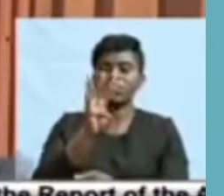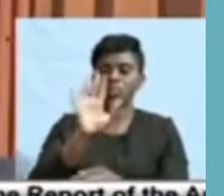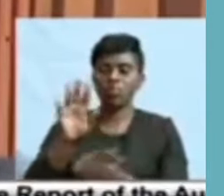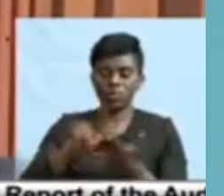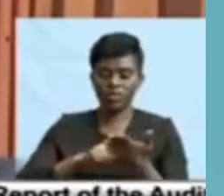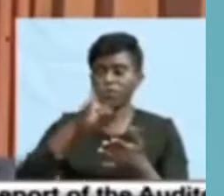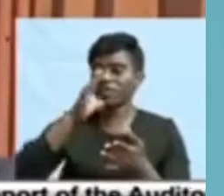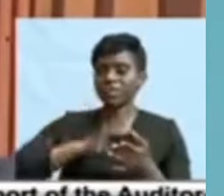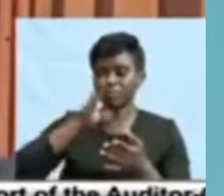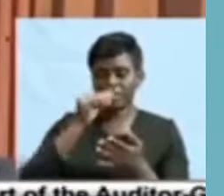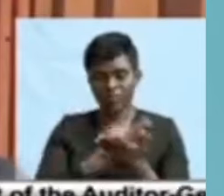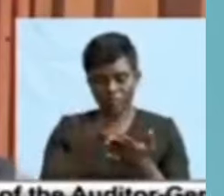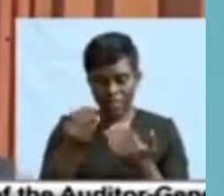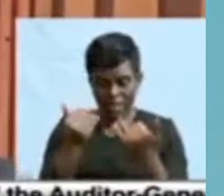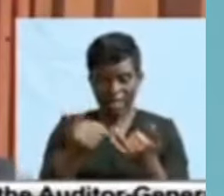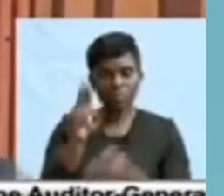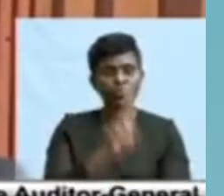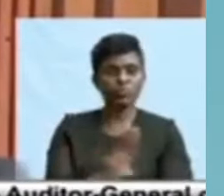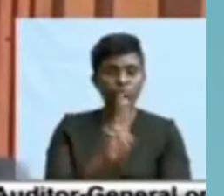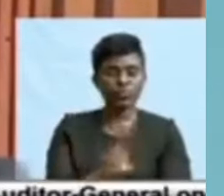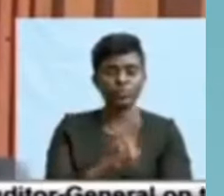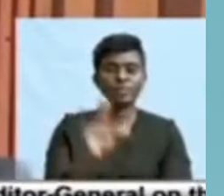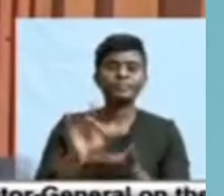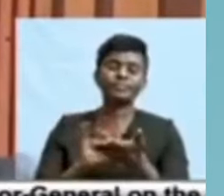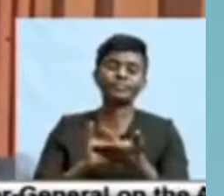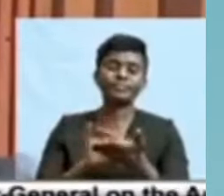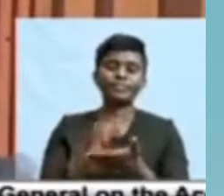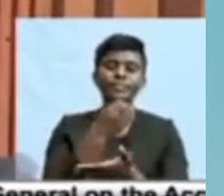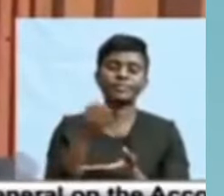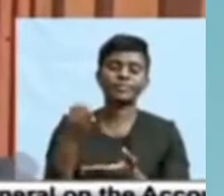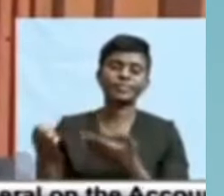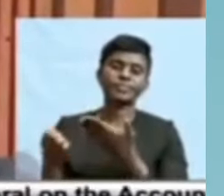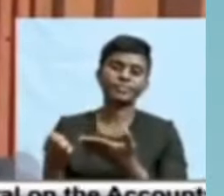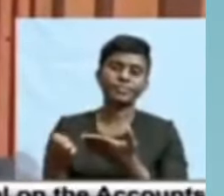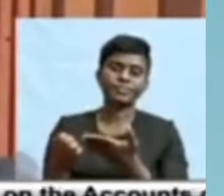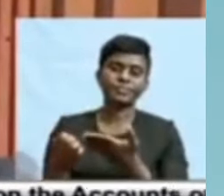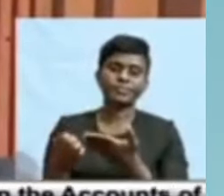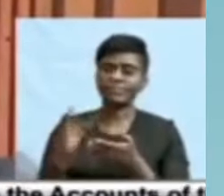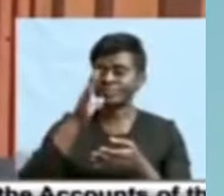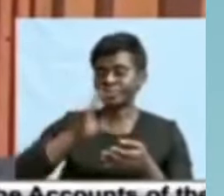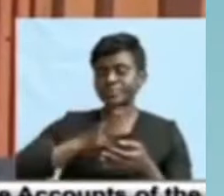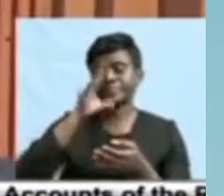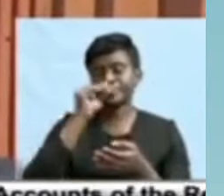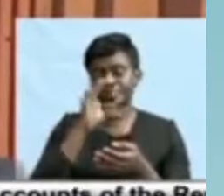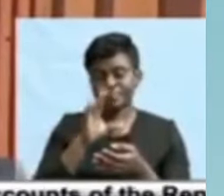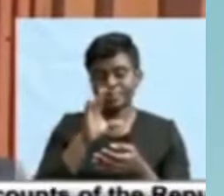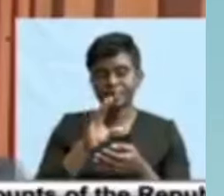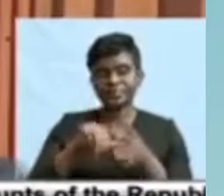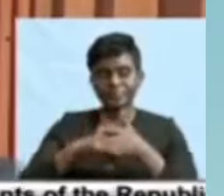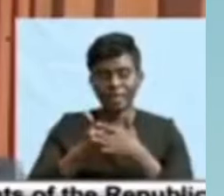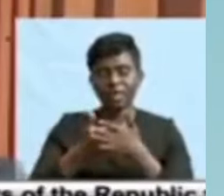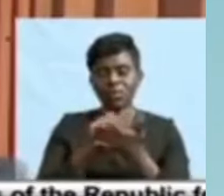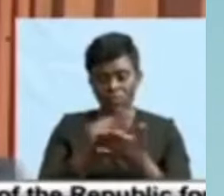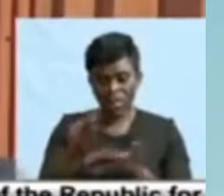Speaker, failure to utilize medical equipment. Madam Speaker, how do